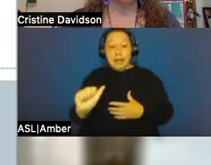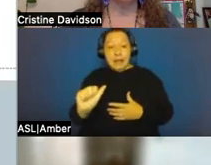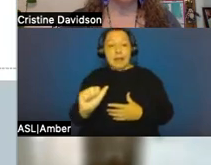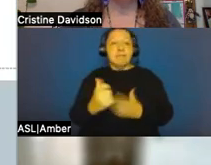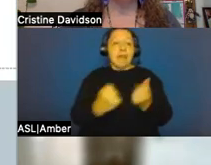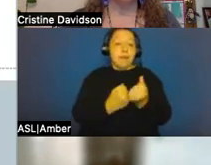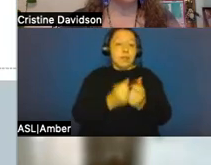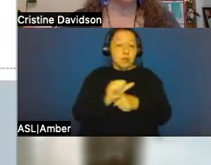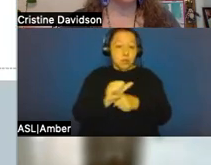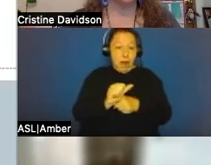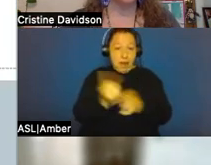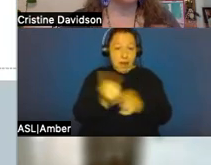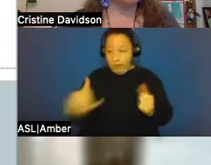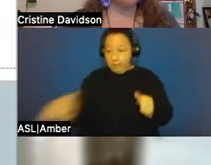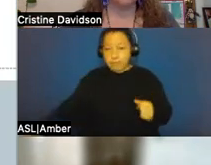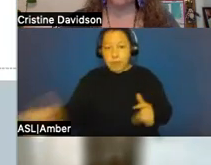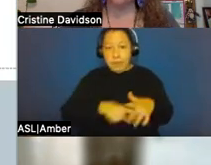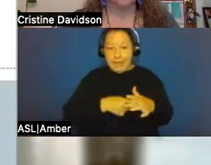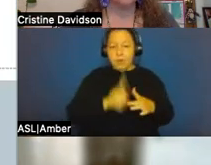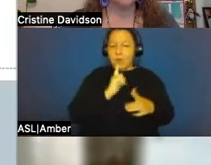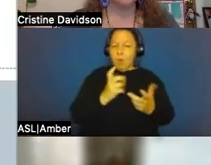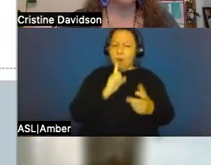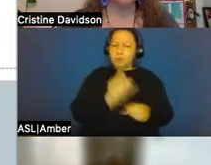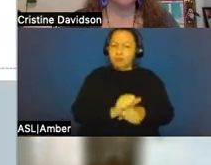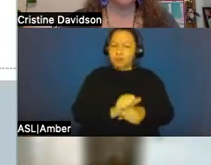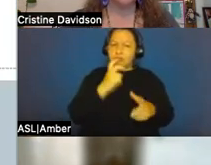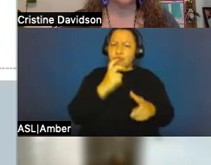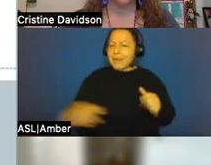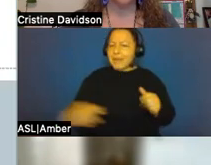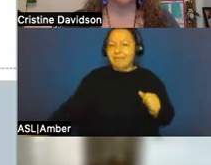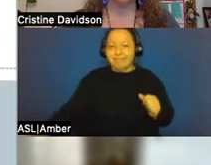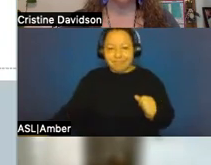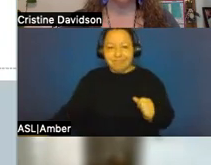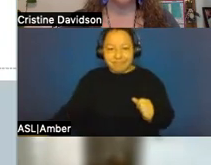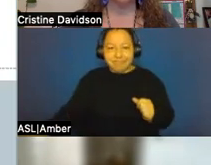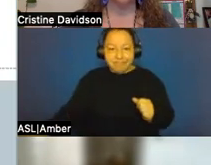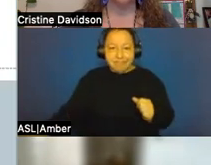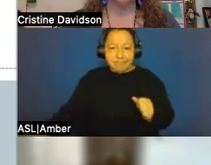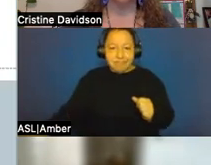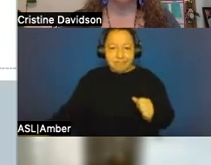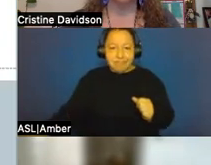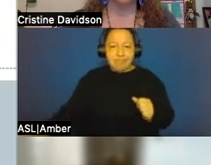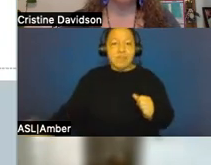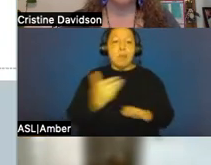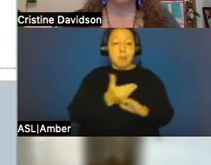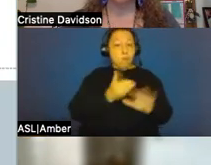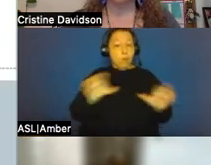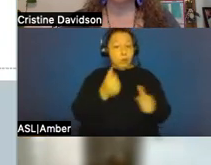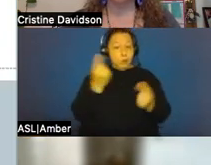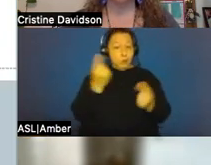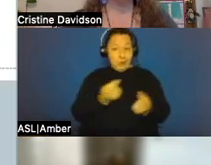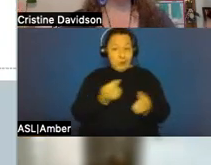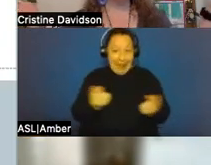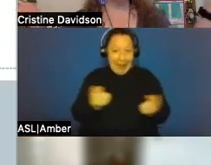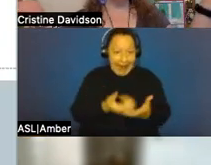We want to really get started, but before we do anything, we want to get started in a good way. So we have asked